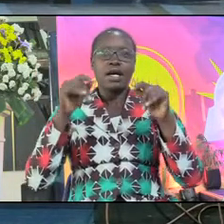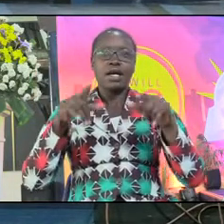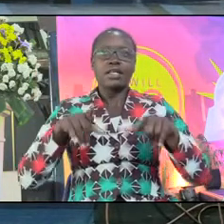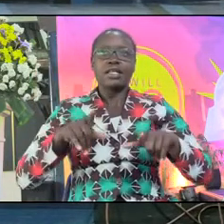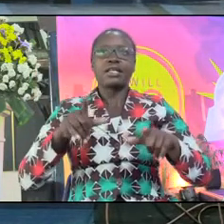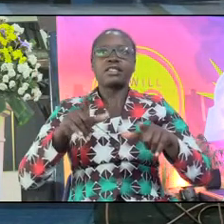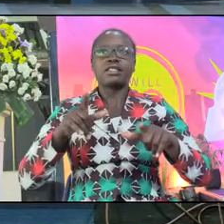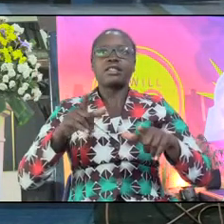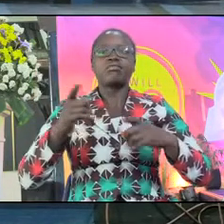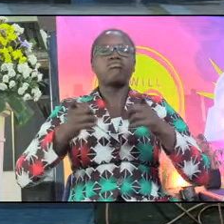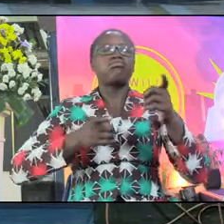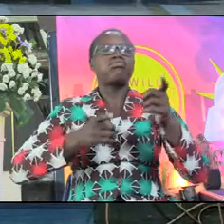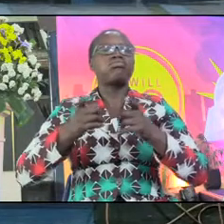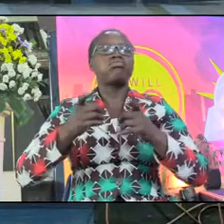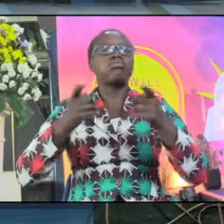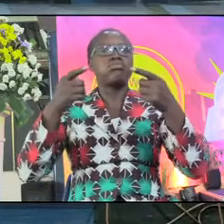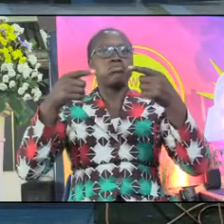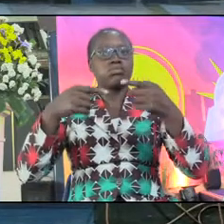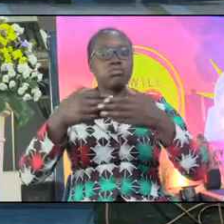it run